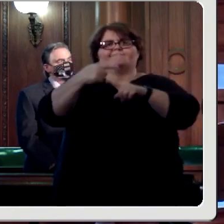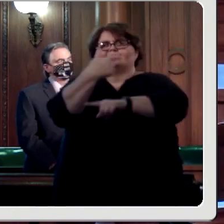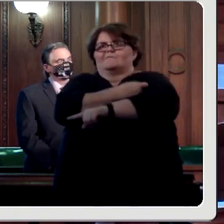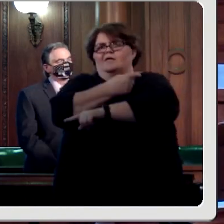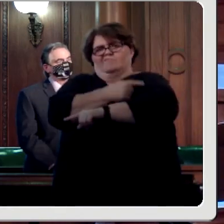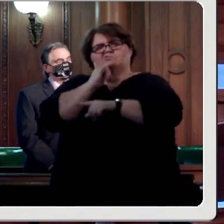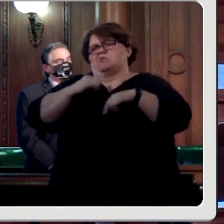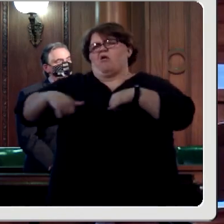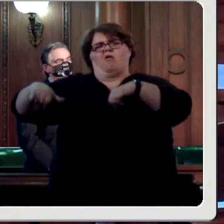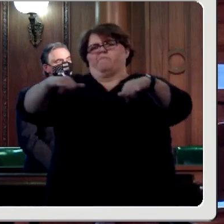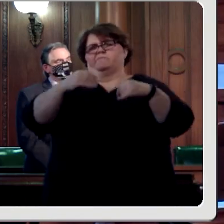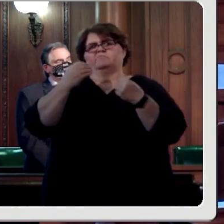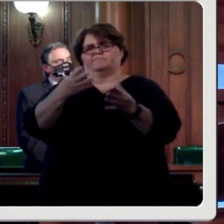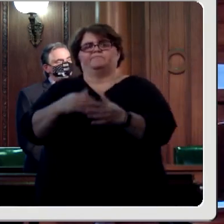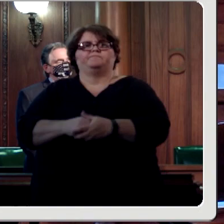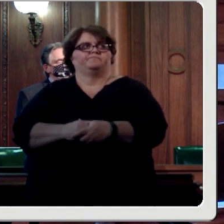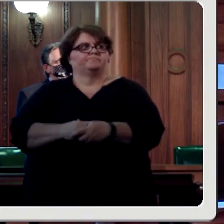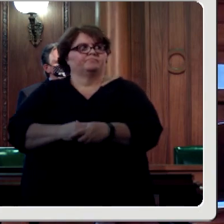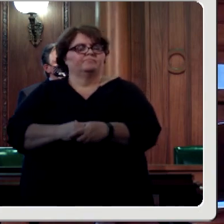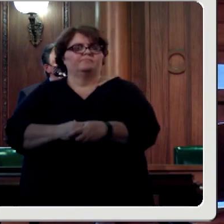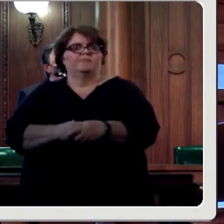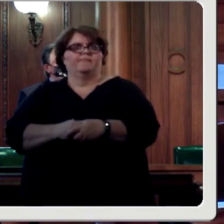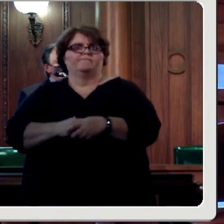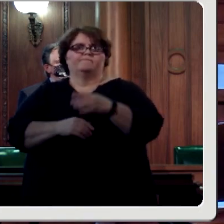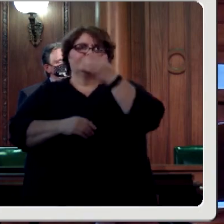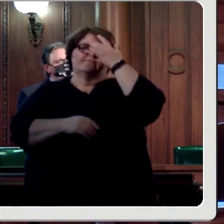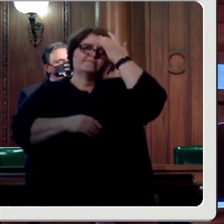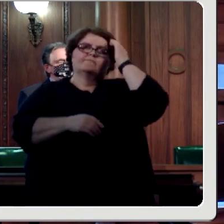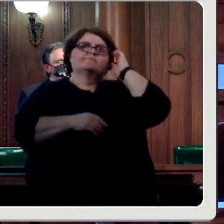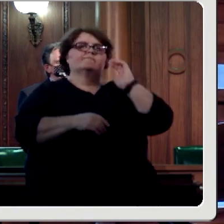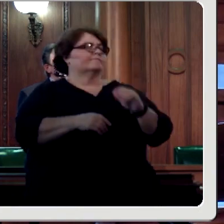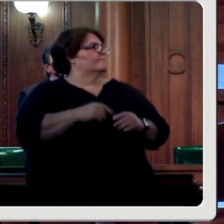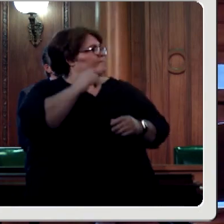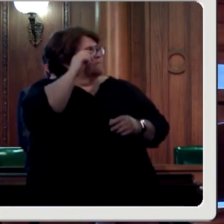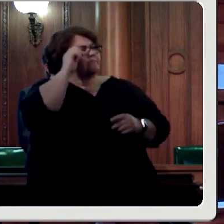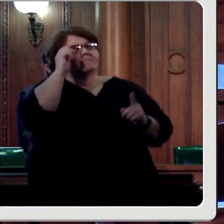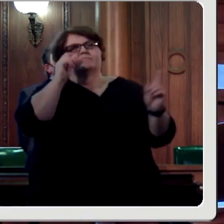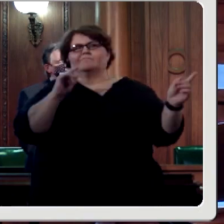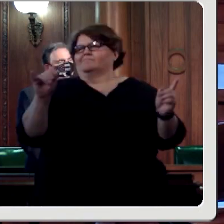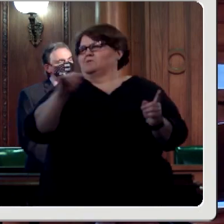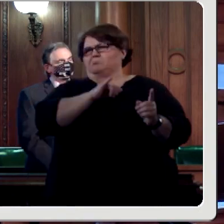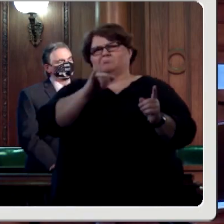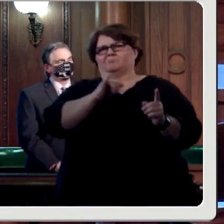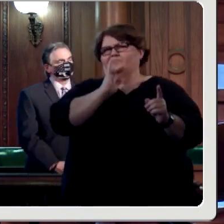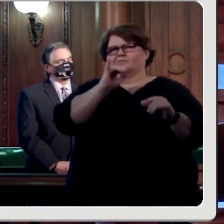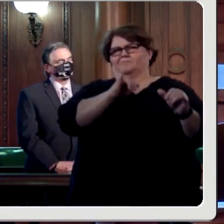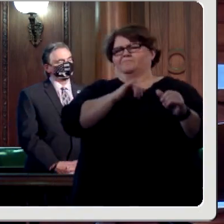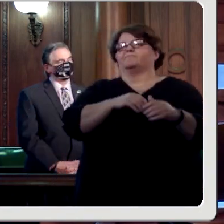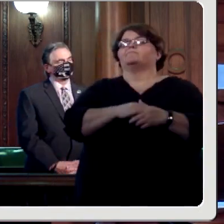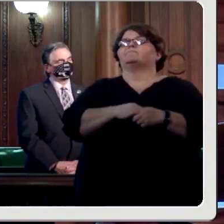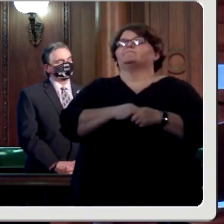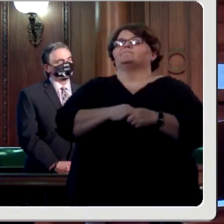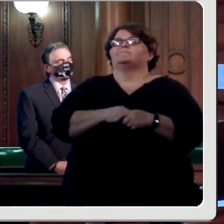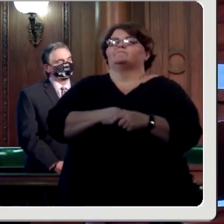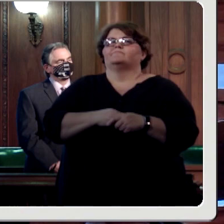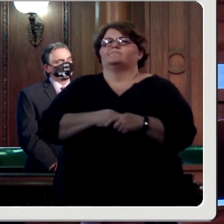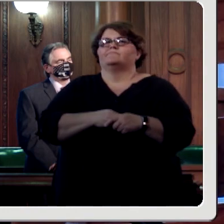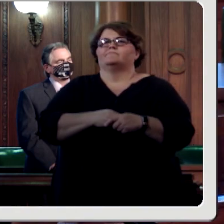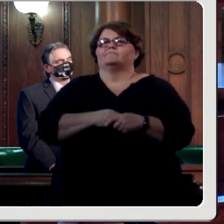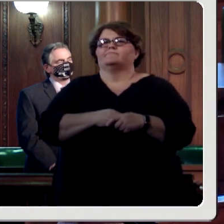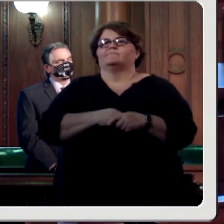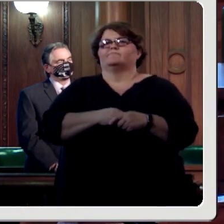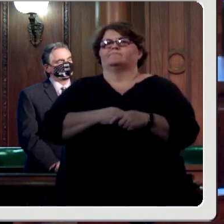No, that's correct. That is exactly correct. There are multiple vaccine candidates that are in clinical trials